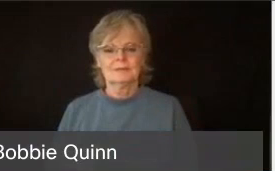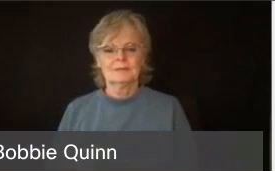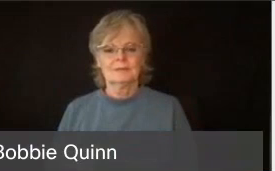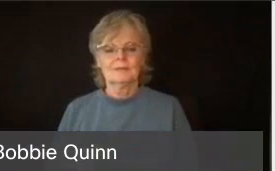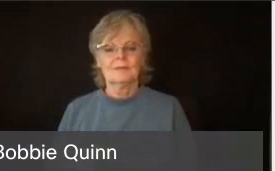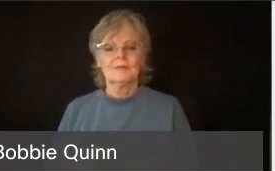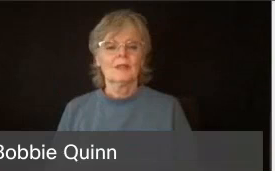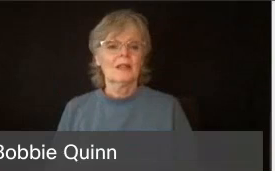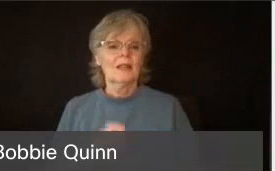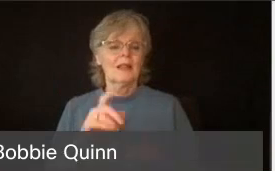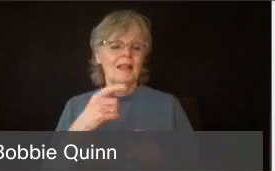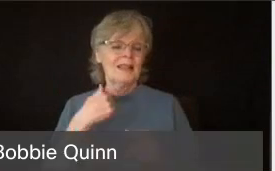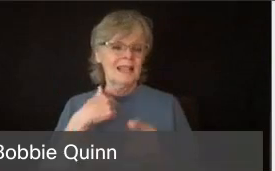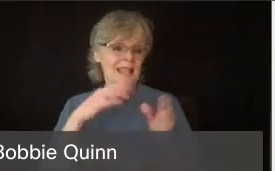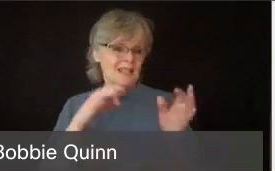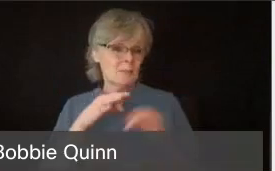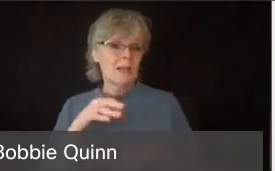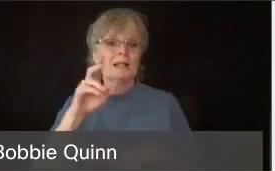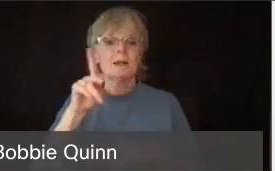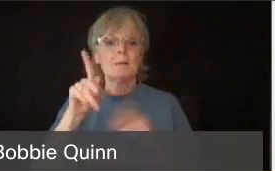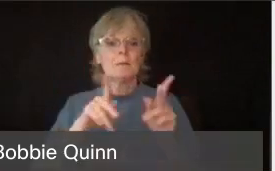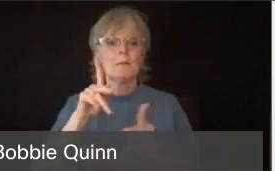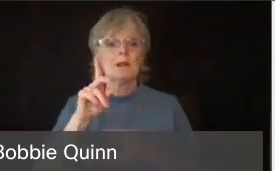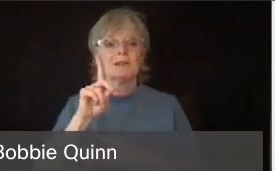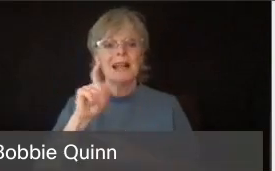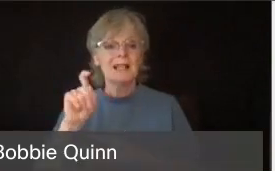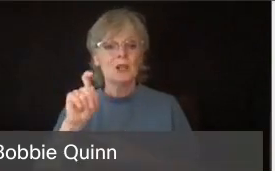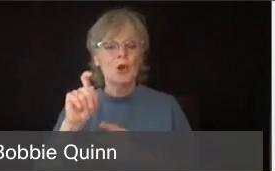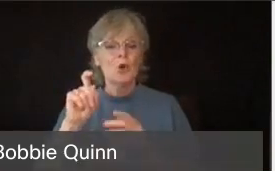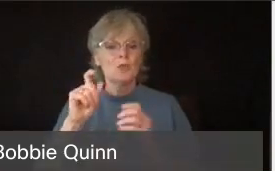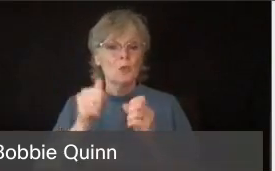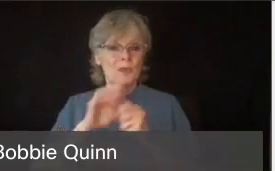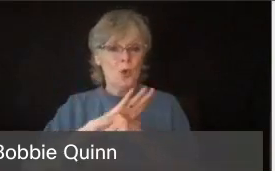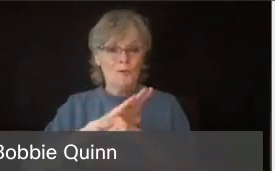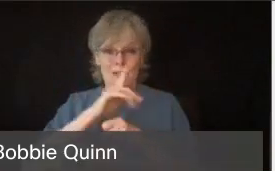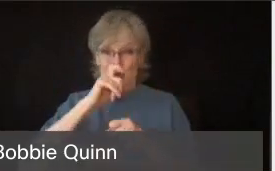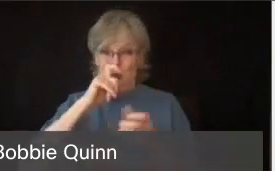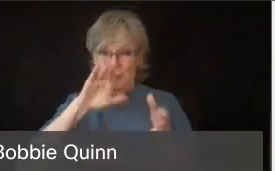And as I had indicated, people diagnosed with COVID who have died,